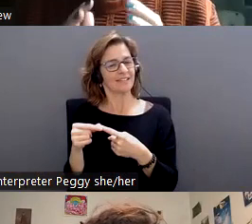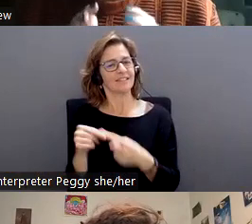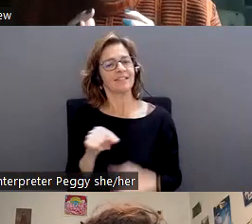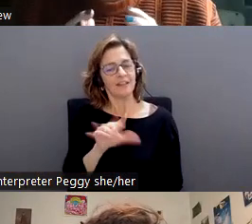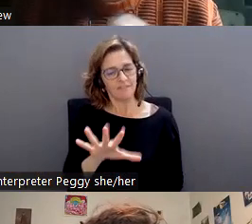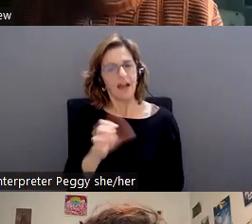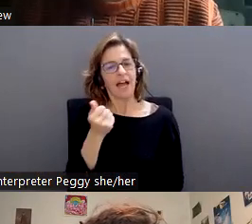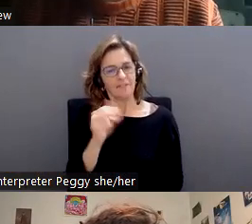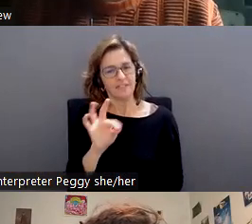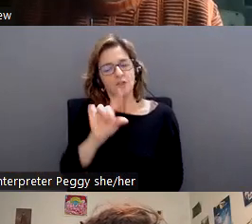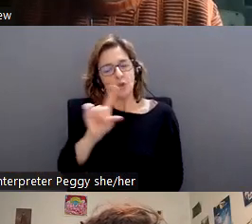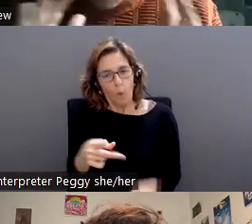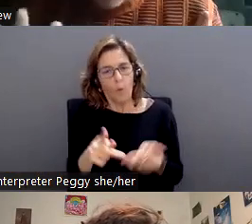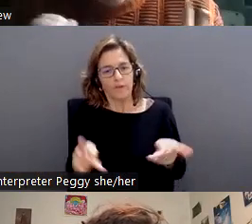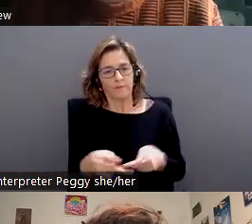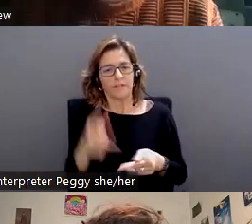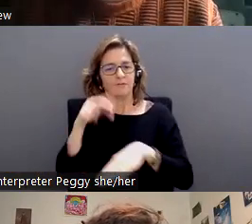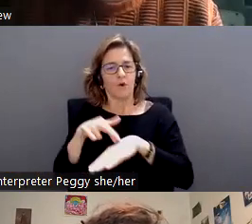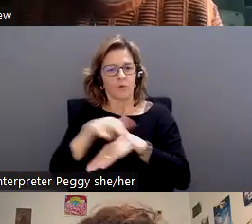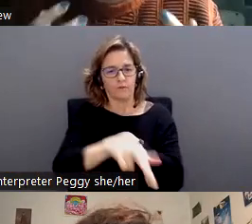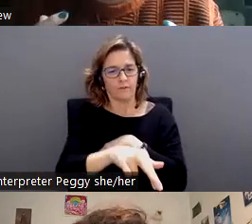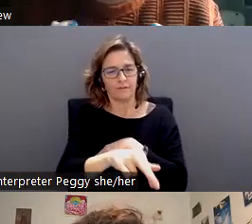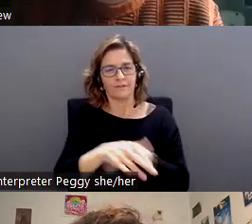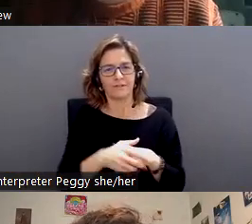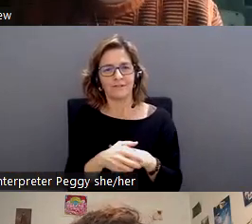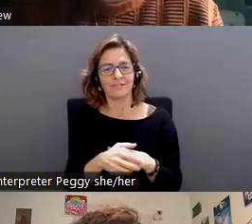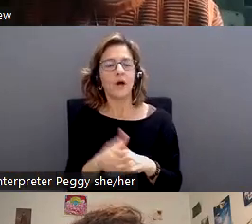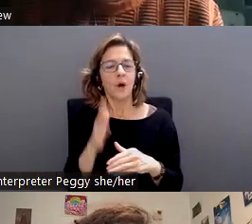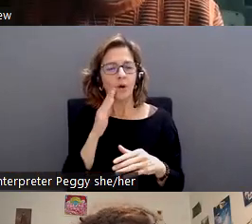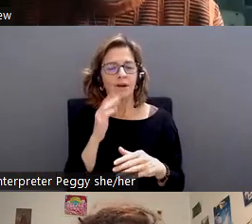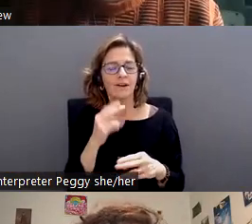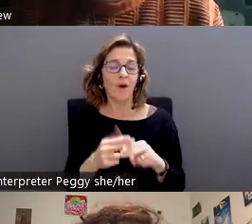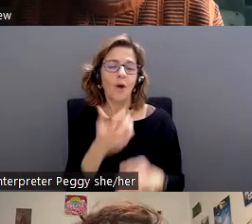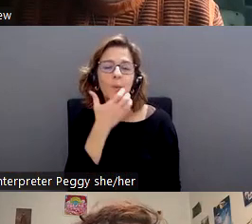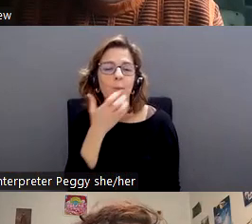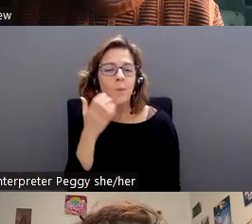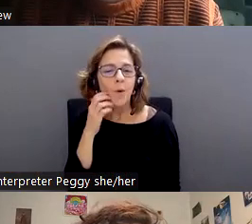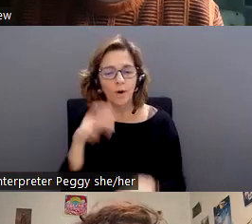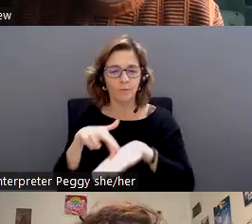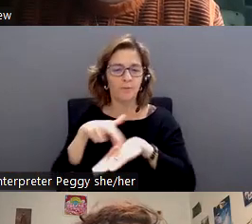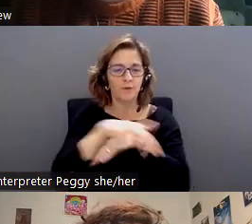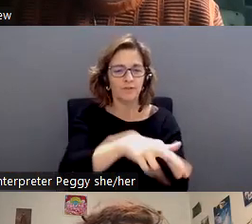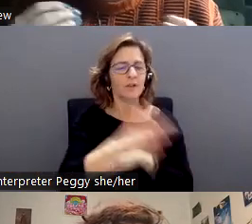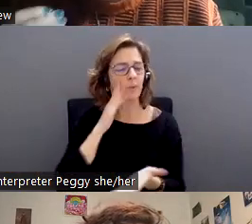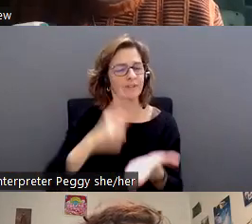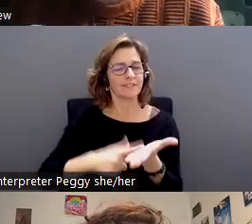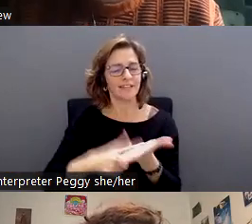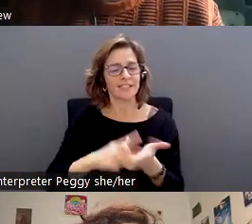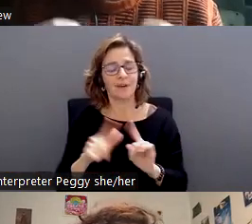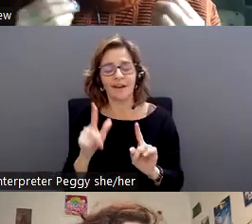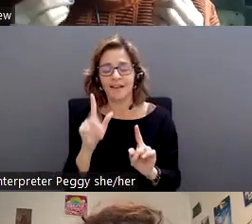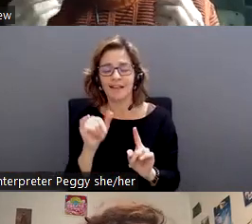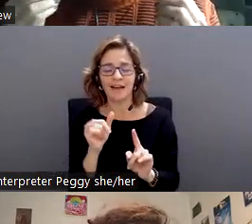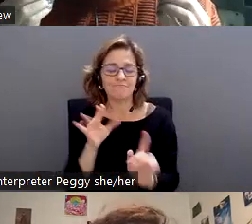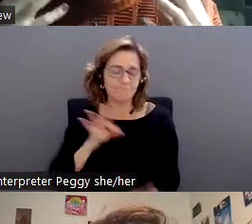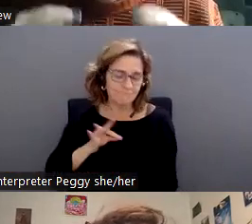sole referrer, which we're going to talk about. It's a warm referral, and it really does a lot in terms